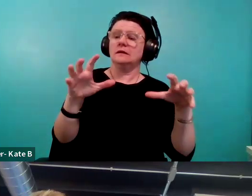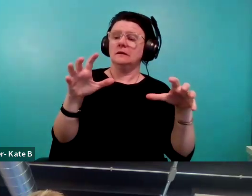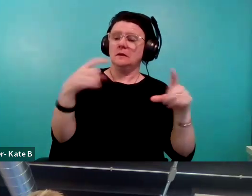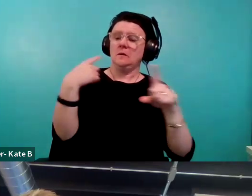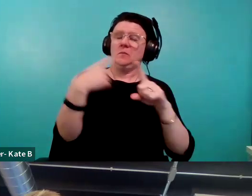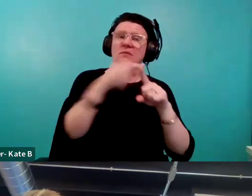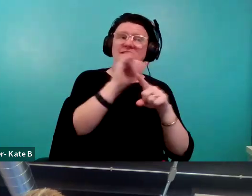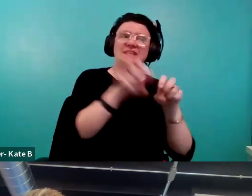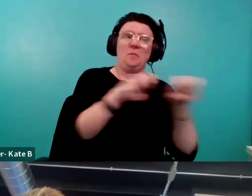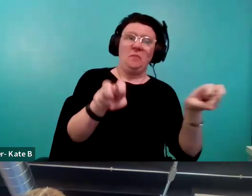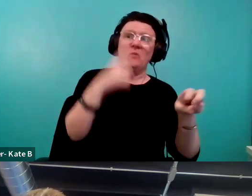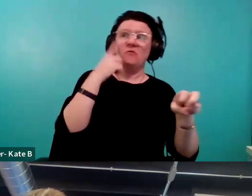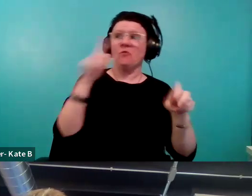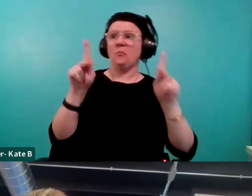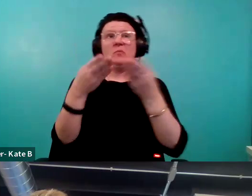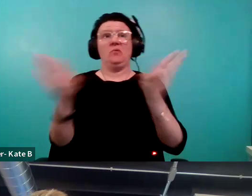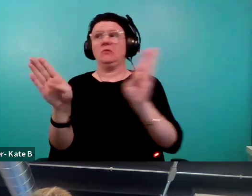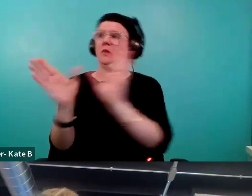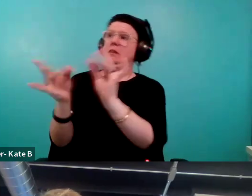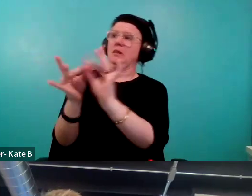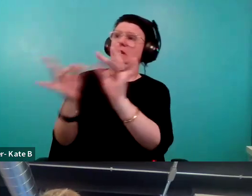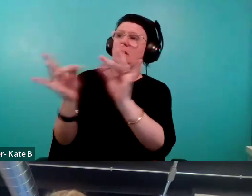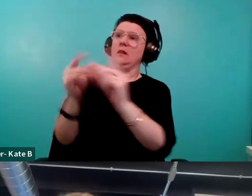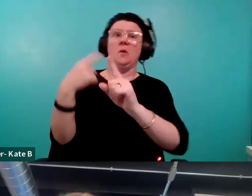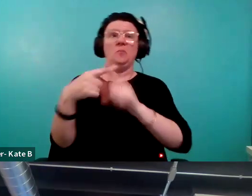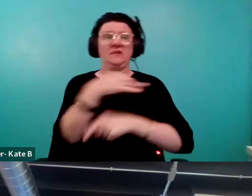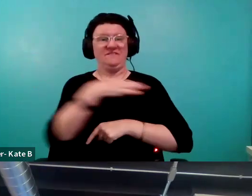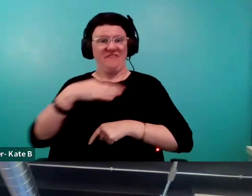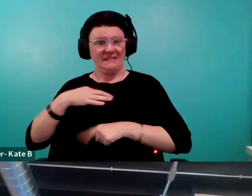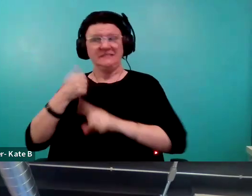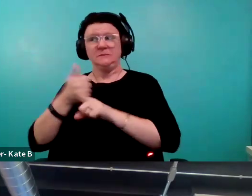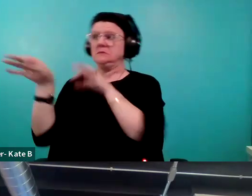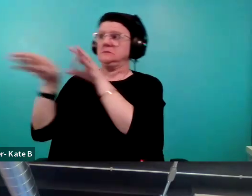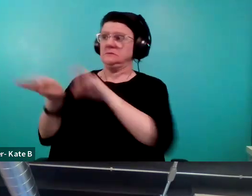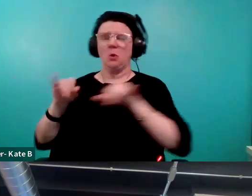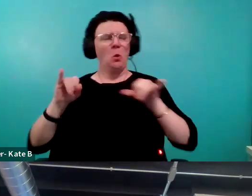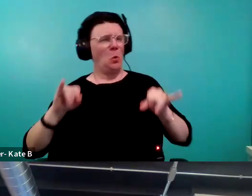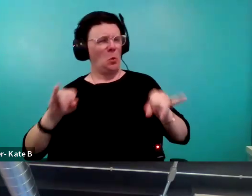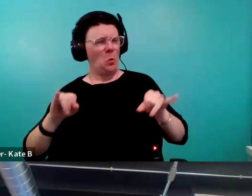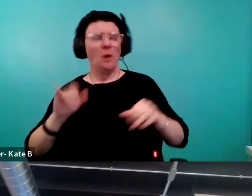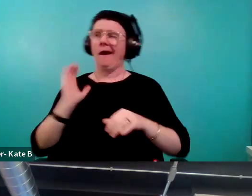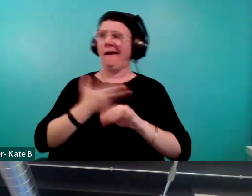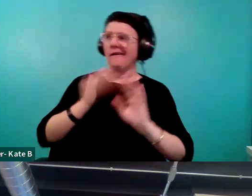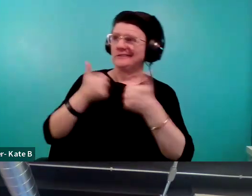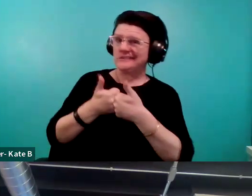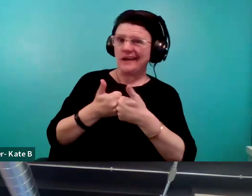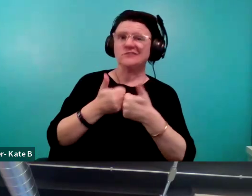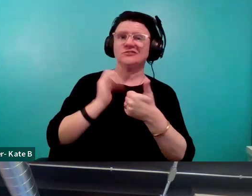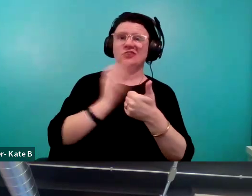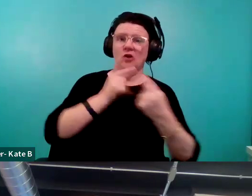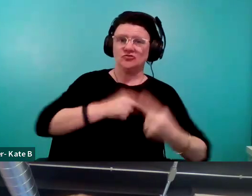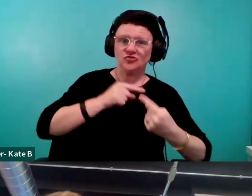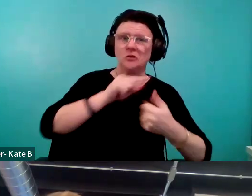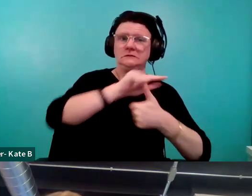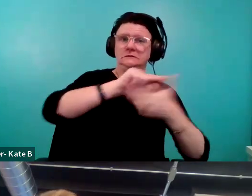educate not only the public in our area, but then also faculty from Northwestern, just about some of the issues, both from physical